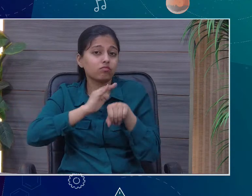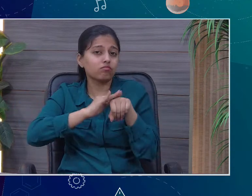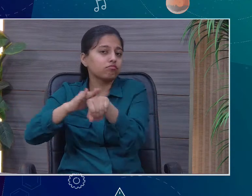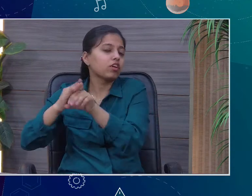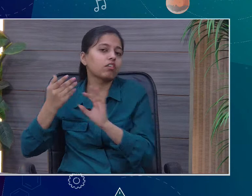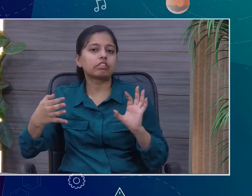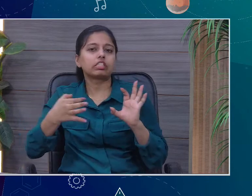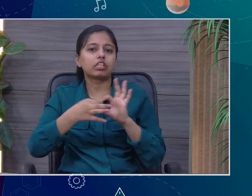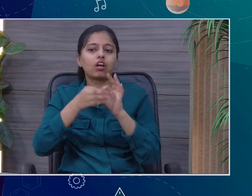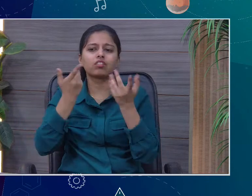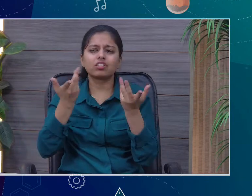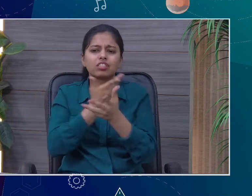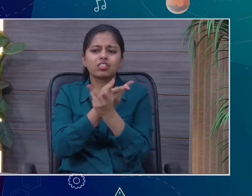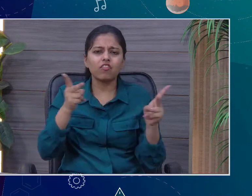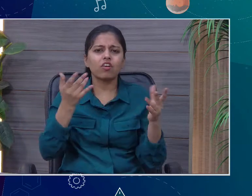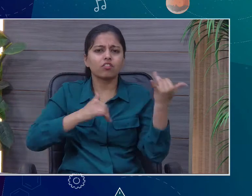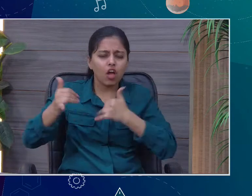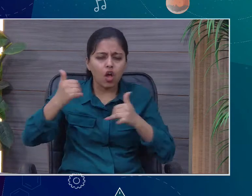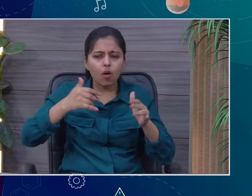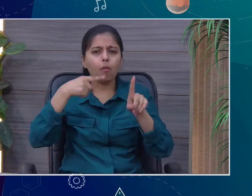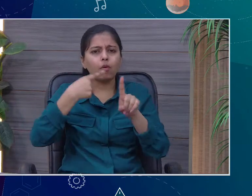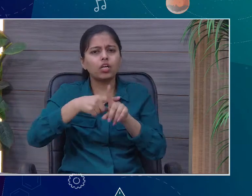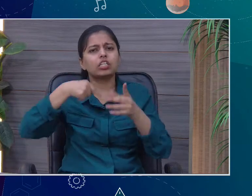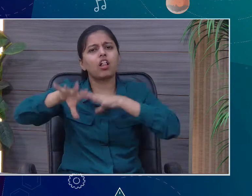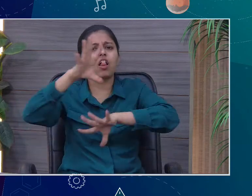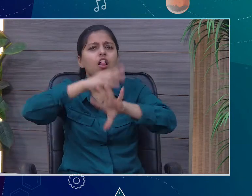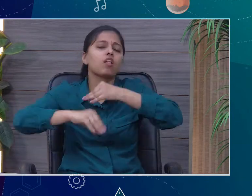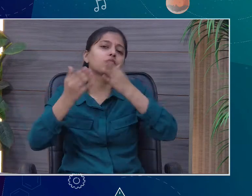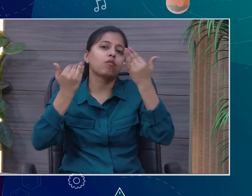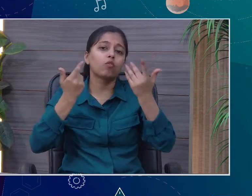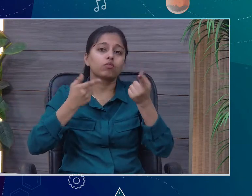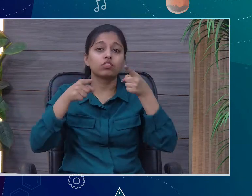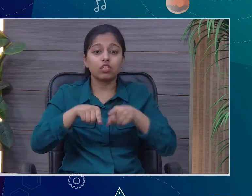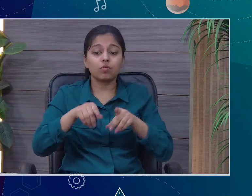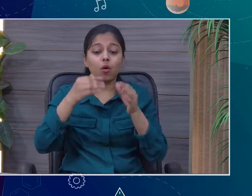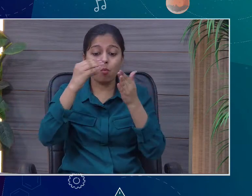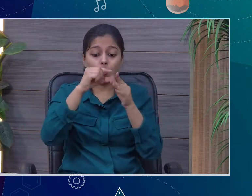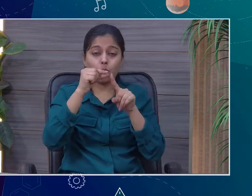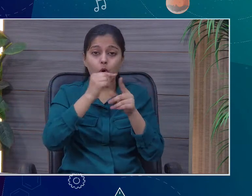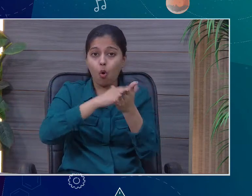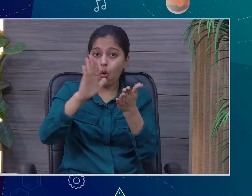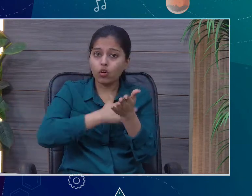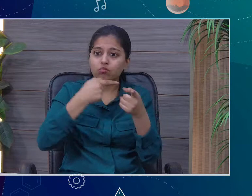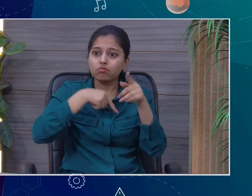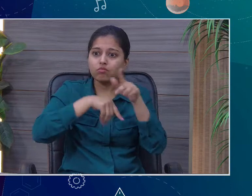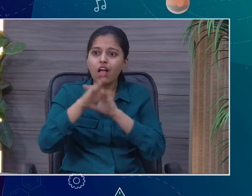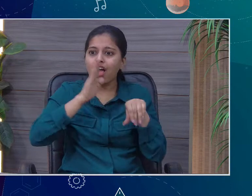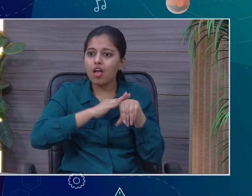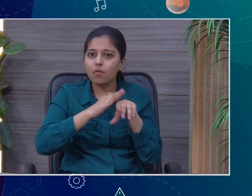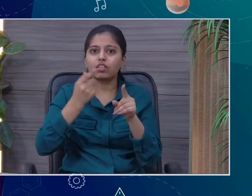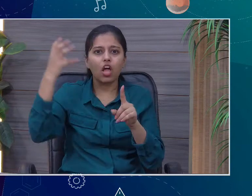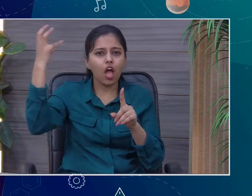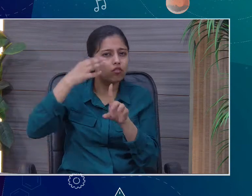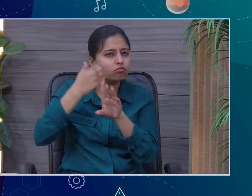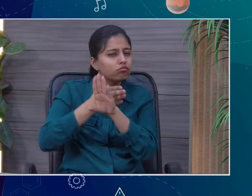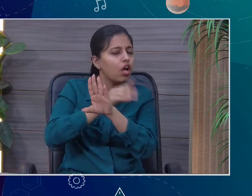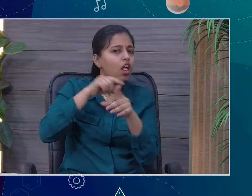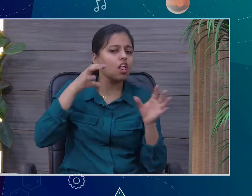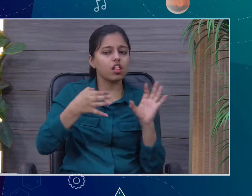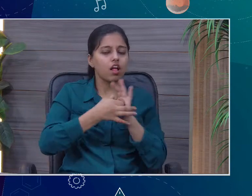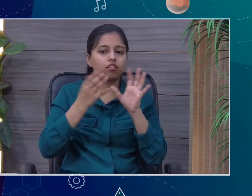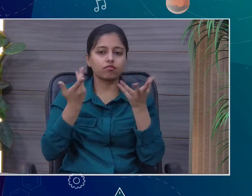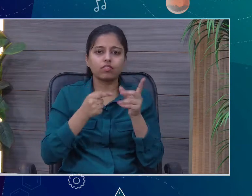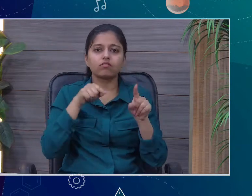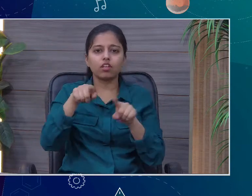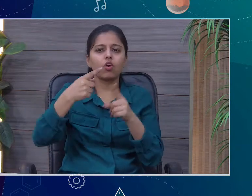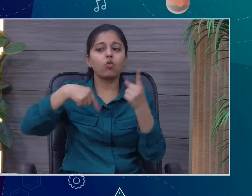do these activities and they learn what the children in this poem are experiencing with shadows, and how can they relate it